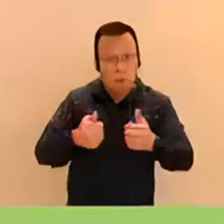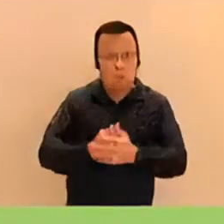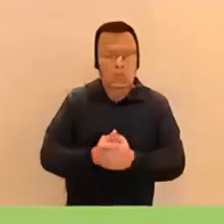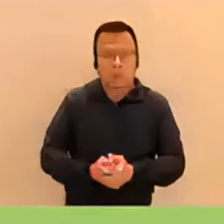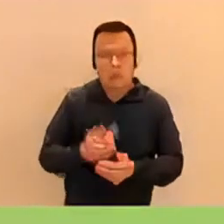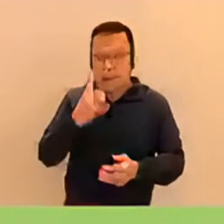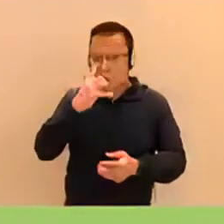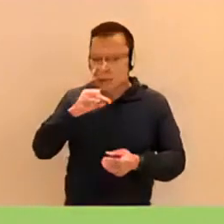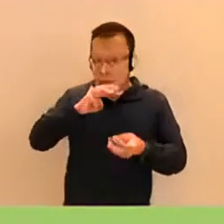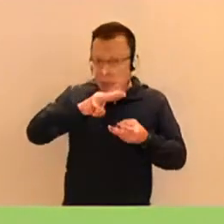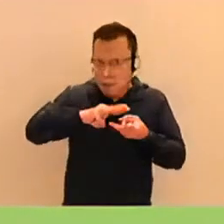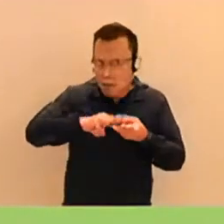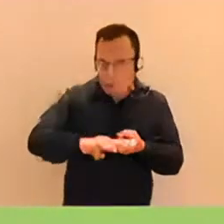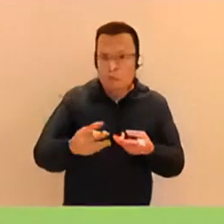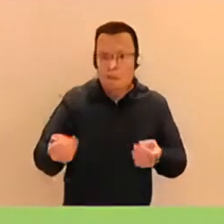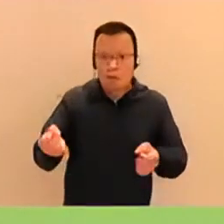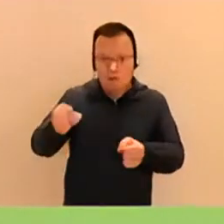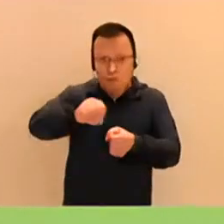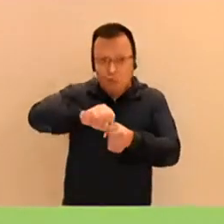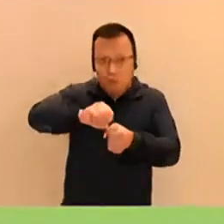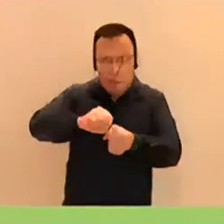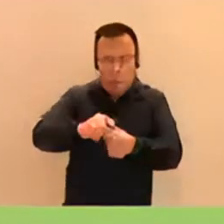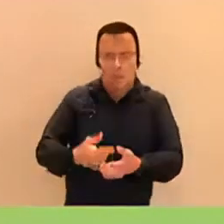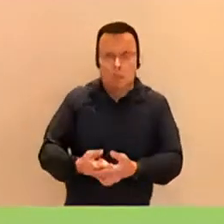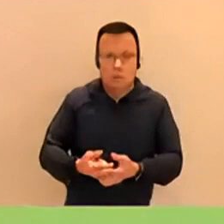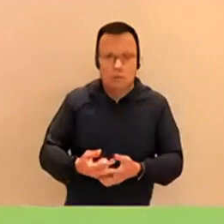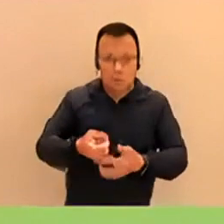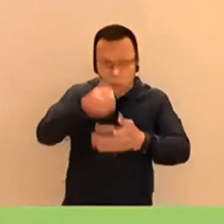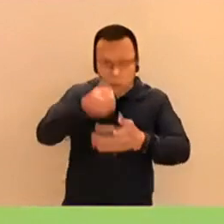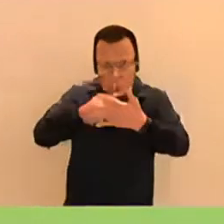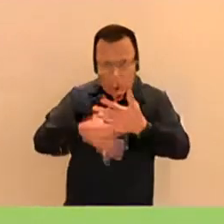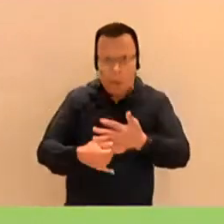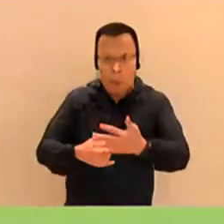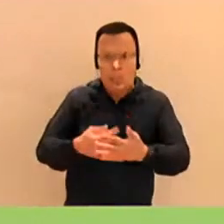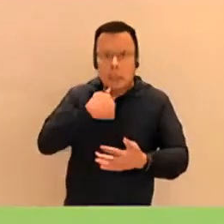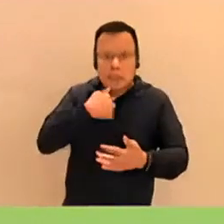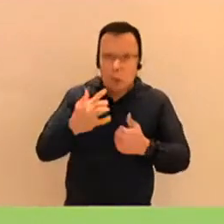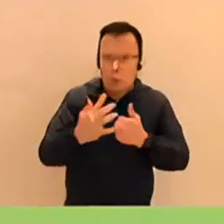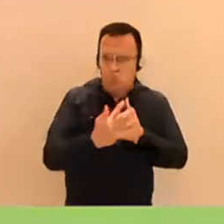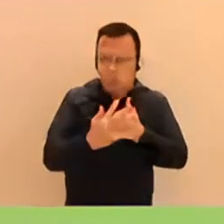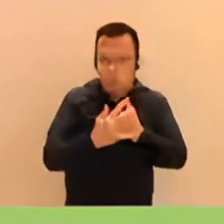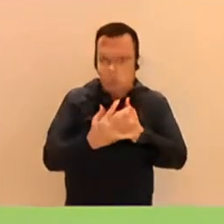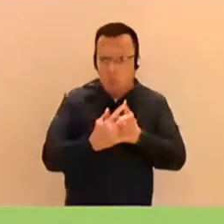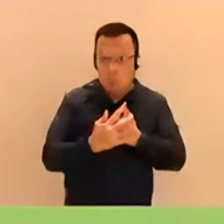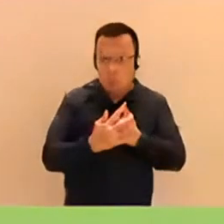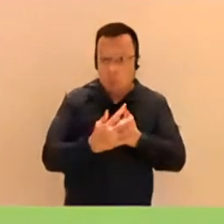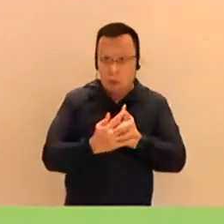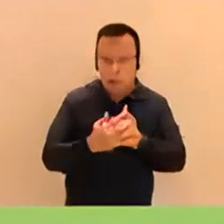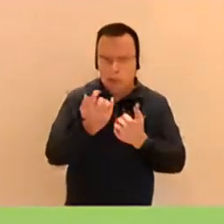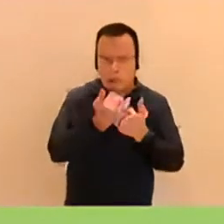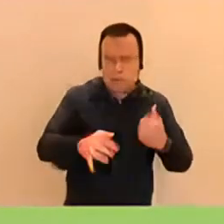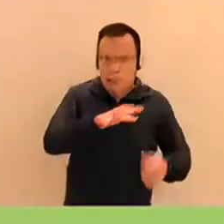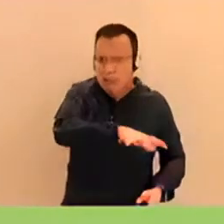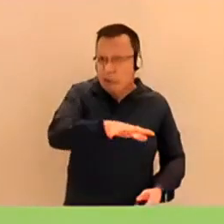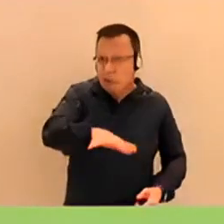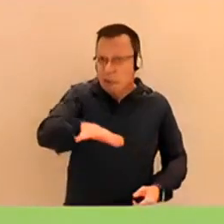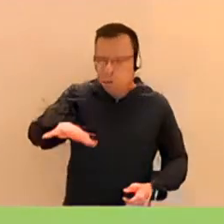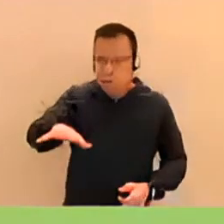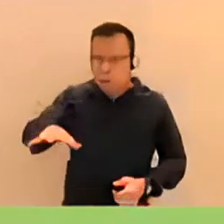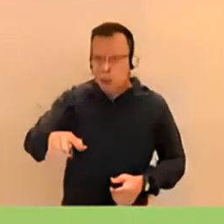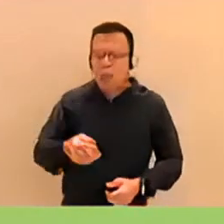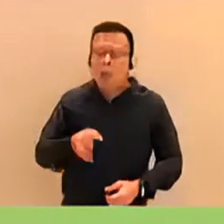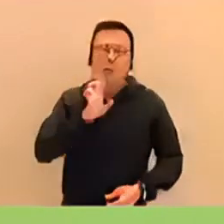are, first, we will maintain the existing ecological capital, such as eco-trees, bird flight